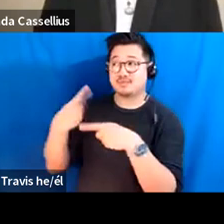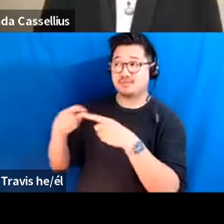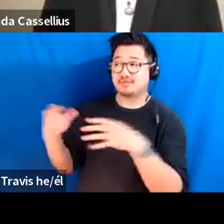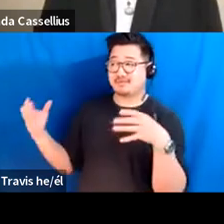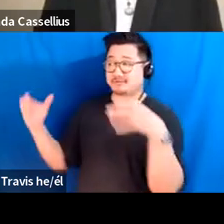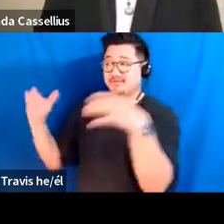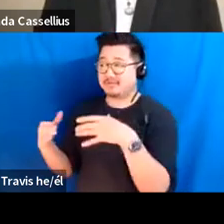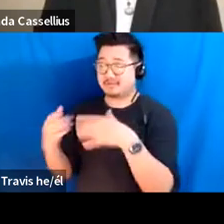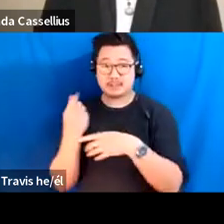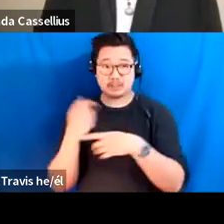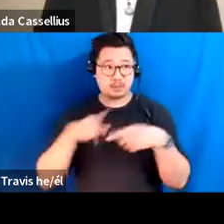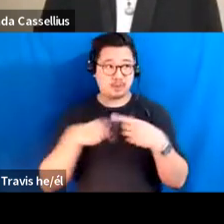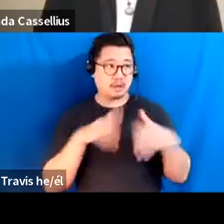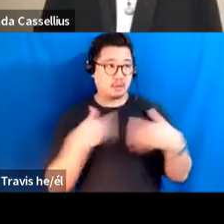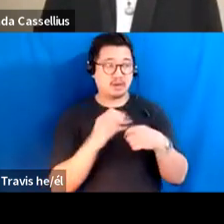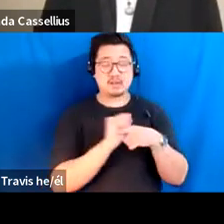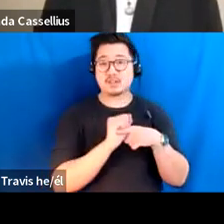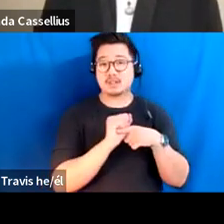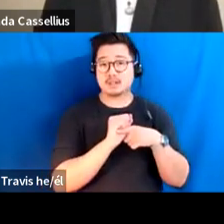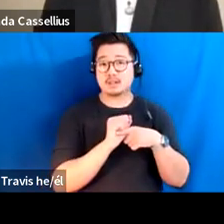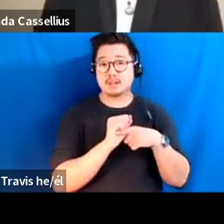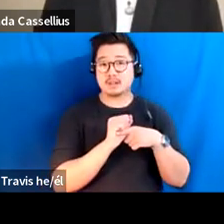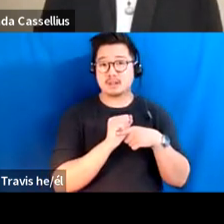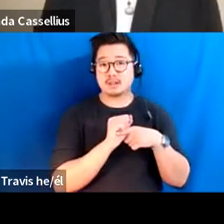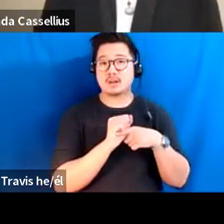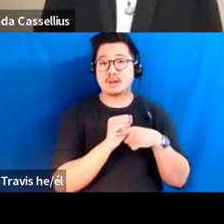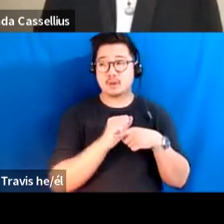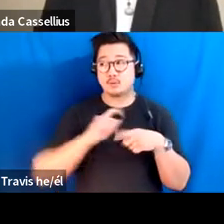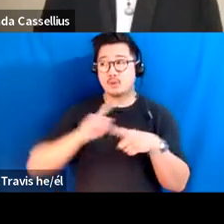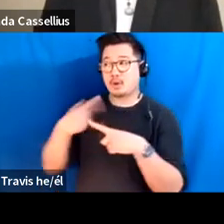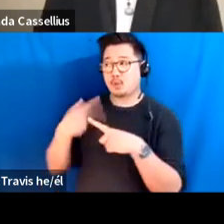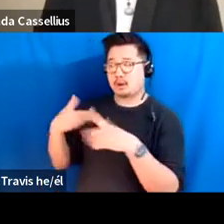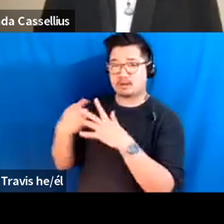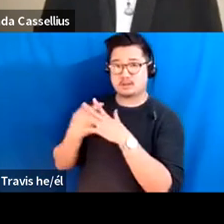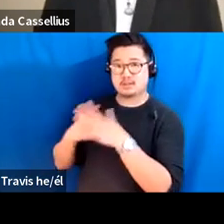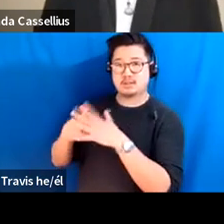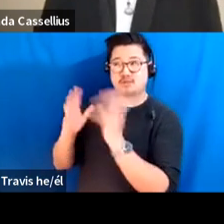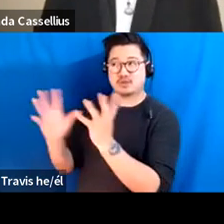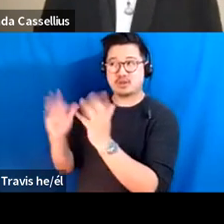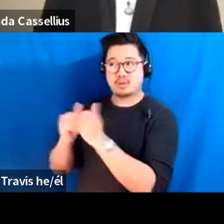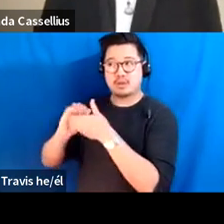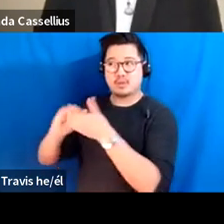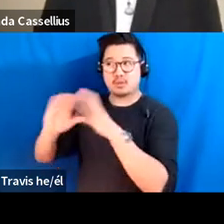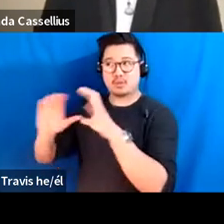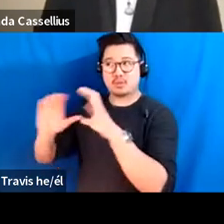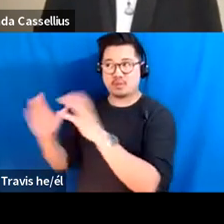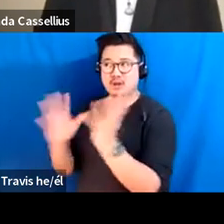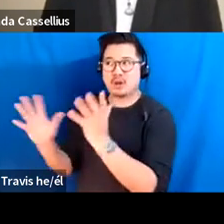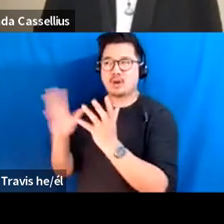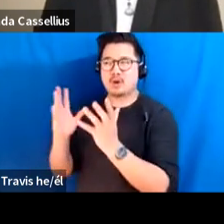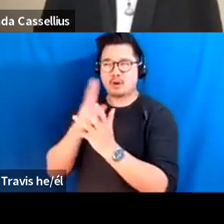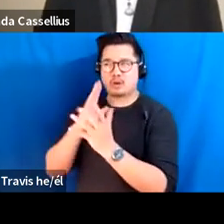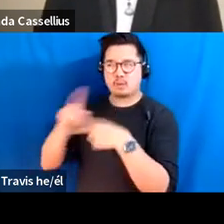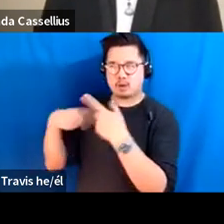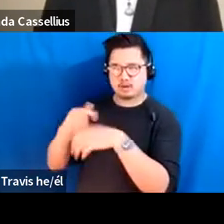the training and implementation um we'll be able to give you a better update once we have initial conversation and some follow-up conversation how we will map out the work of the